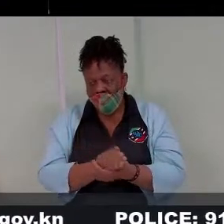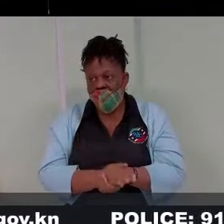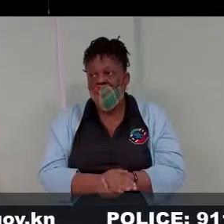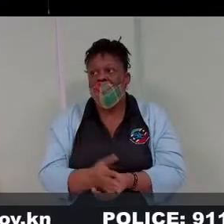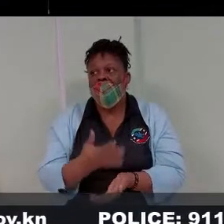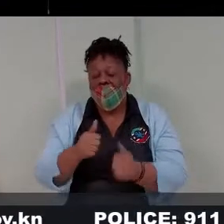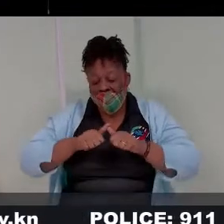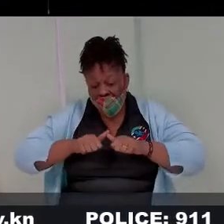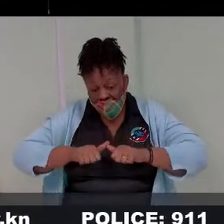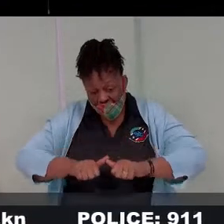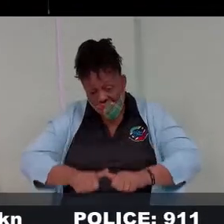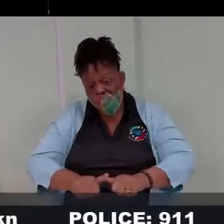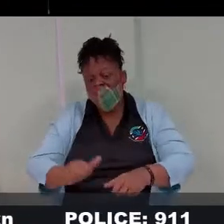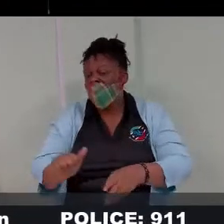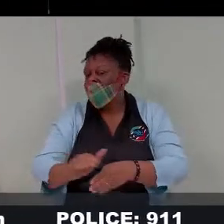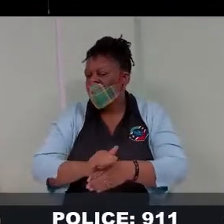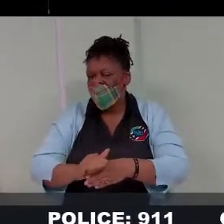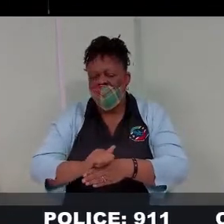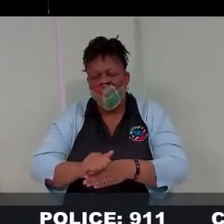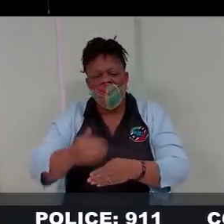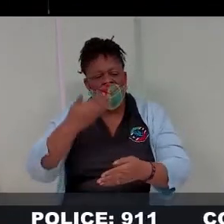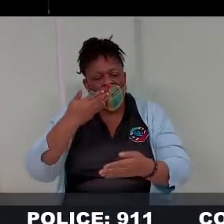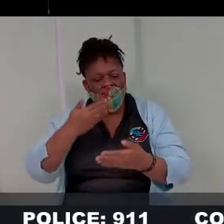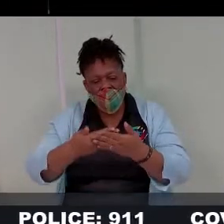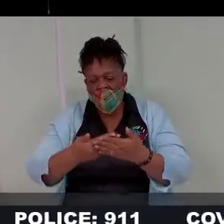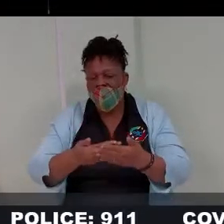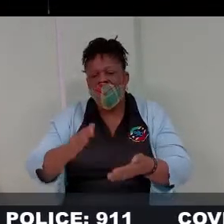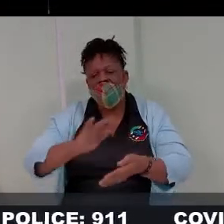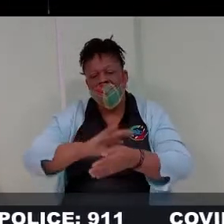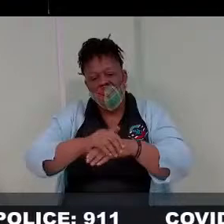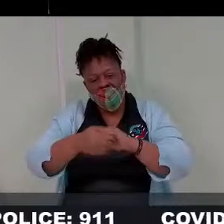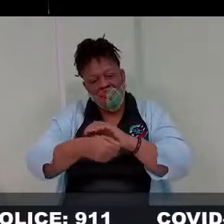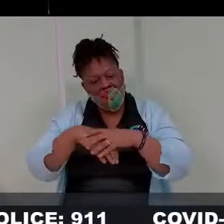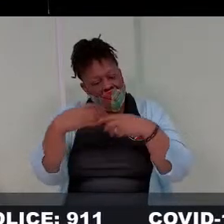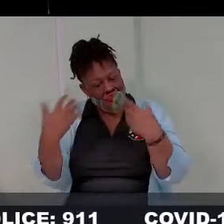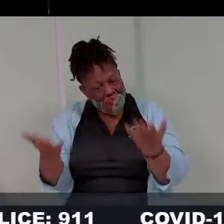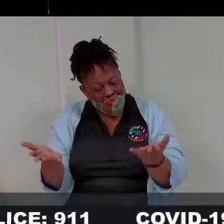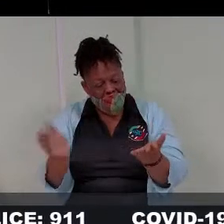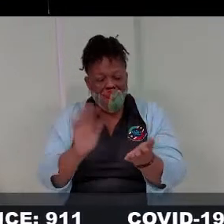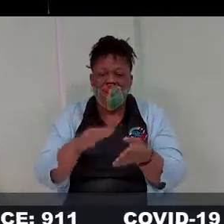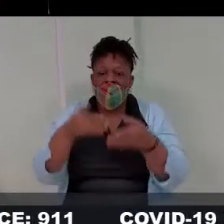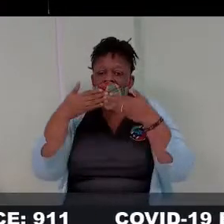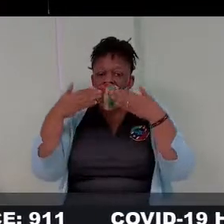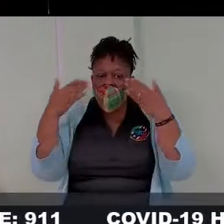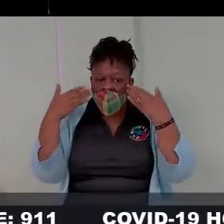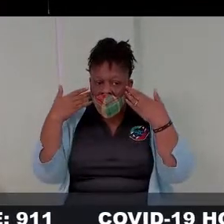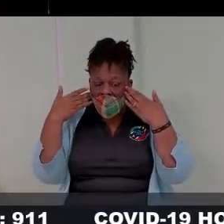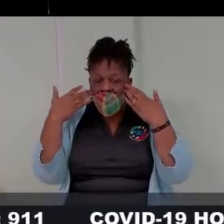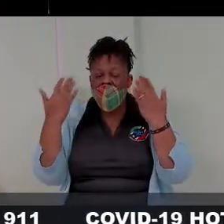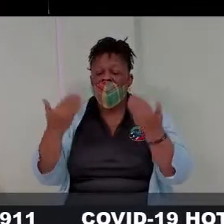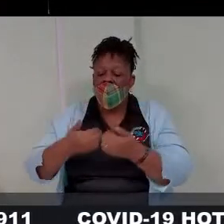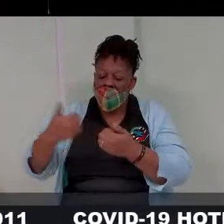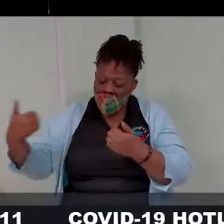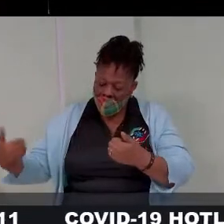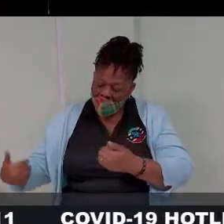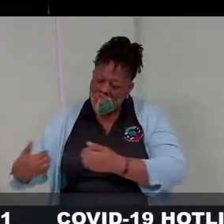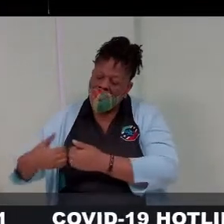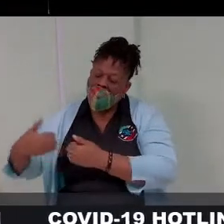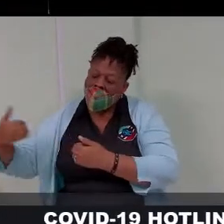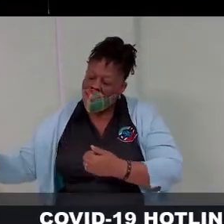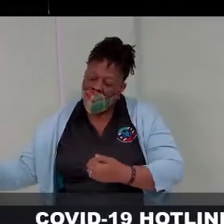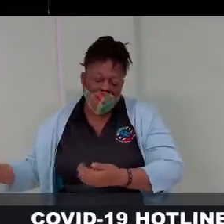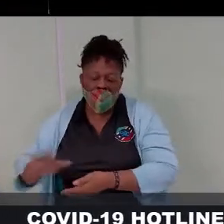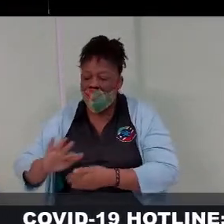to practice all that you need to practice with respect to adhering to the protocols that have been put